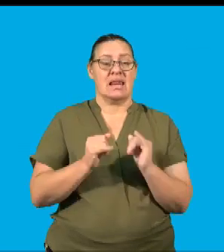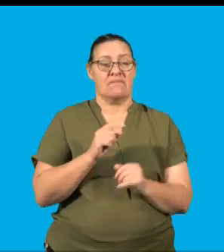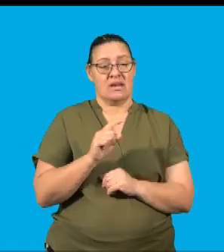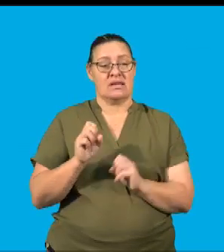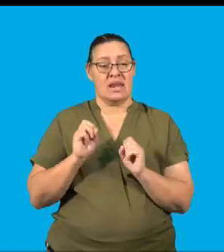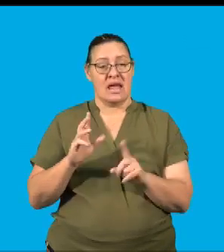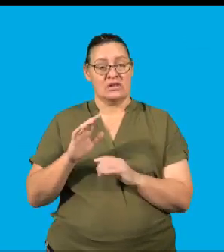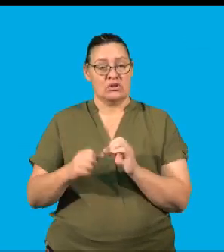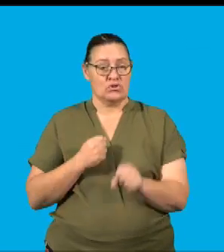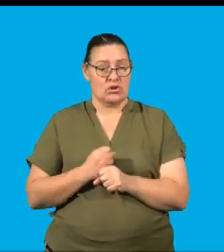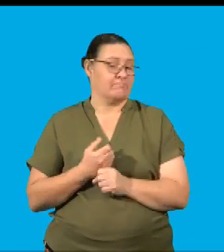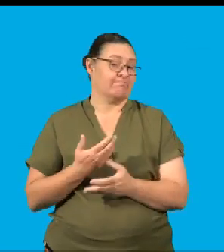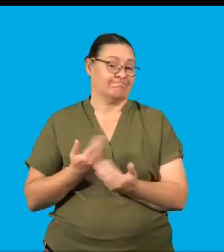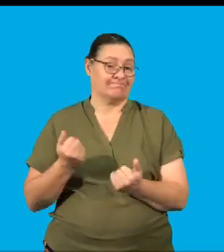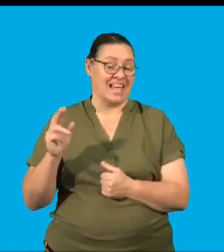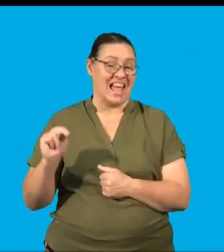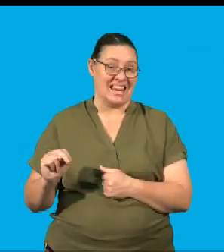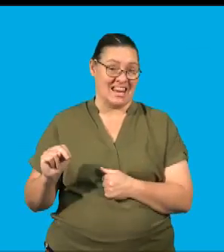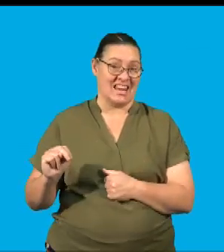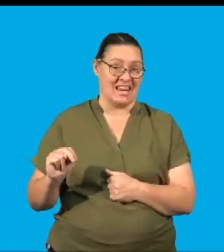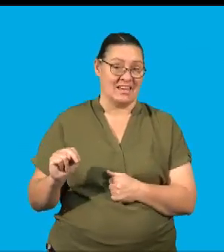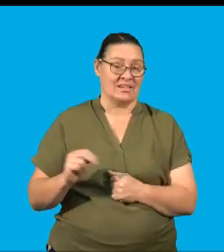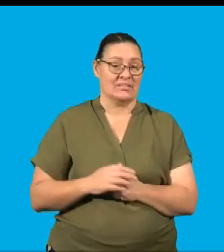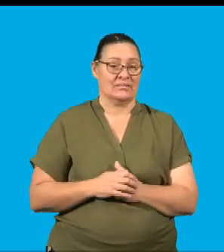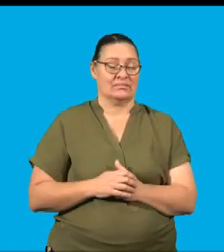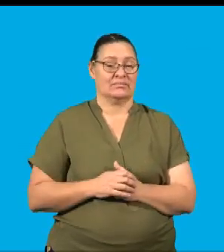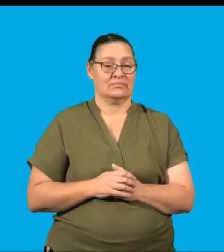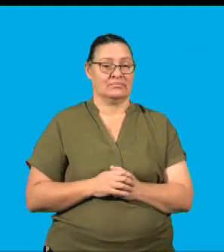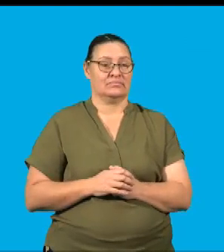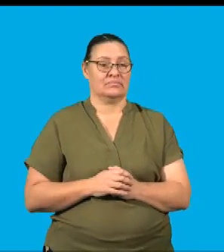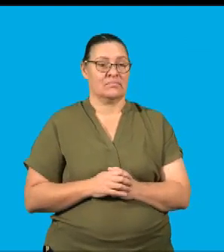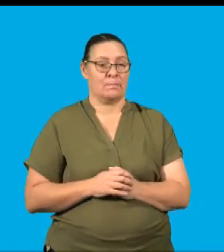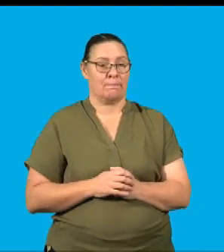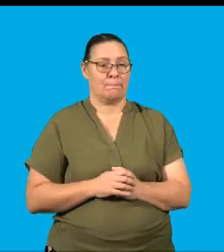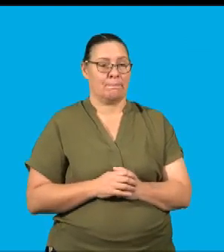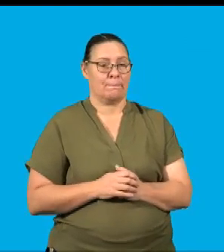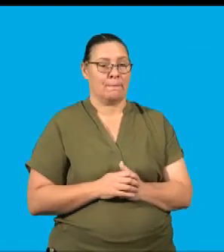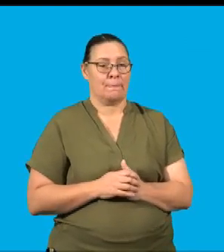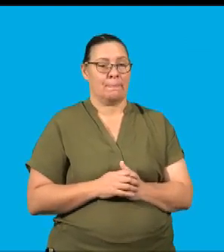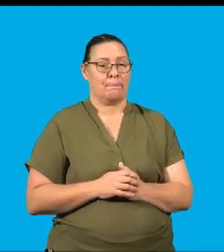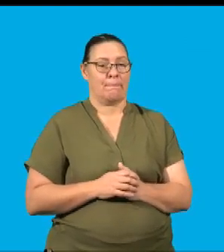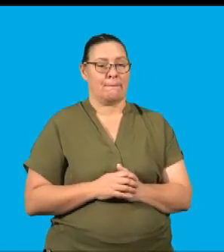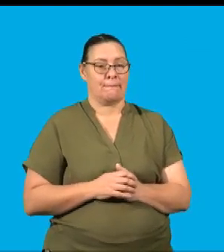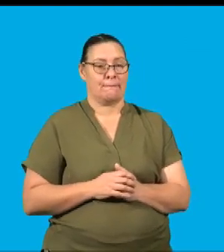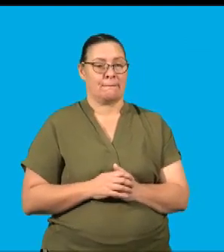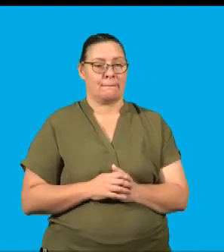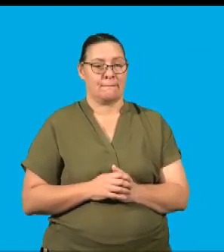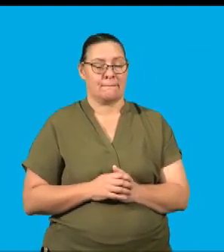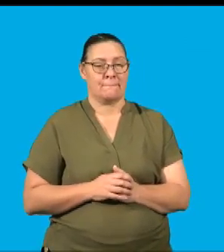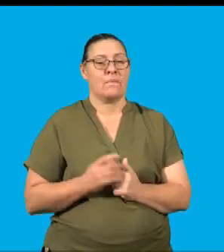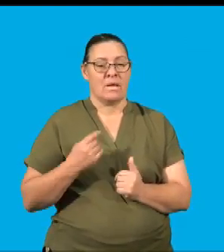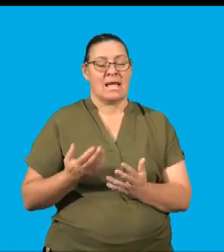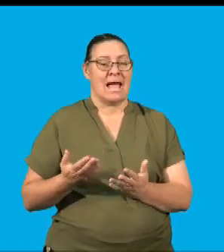2,221. Between 11 and 19 years old, it was N, meaning that it is unknown. Already, you